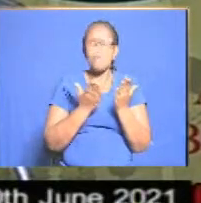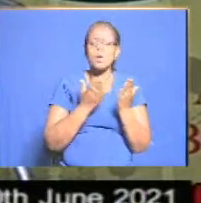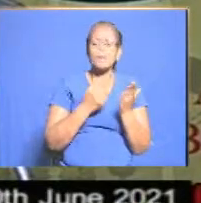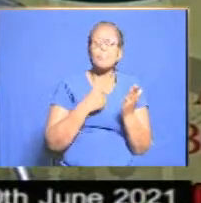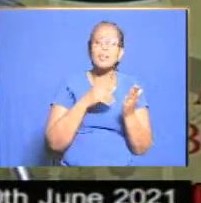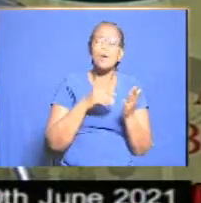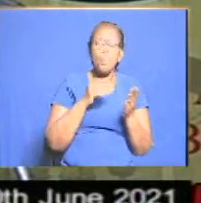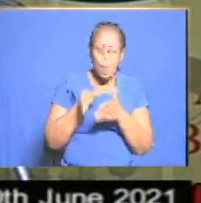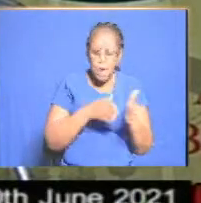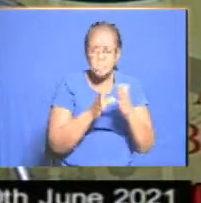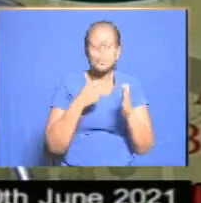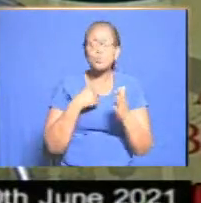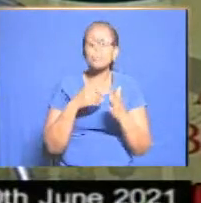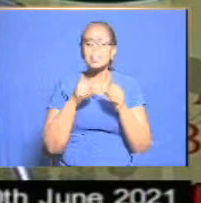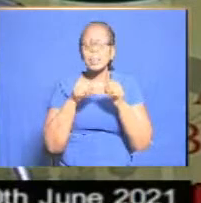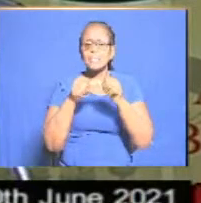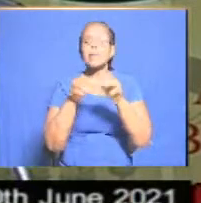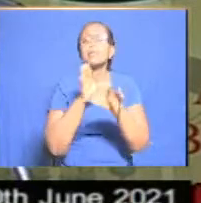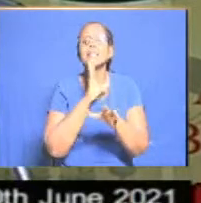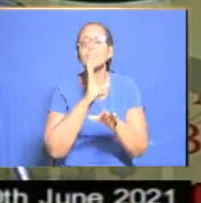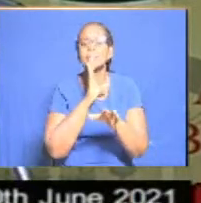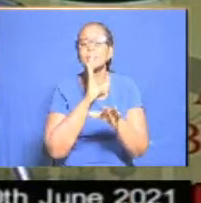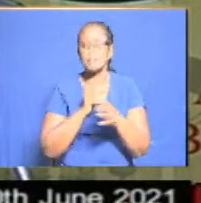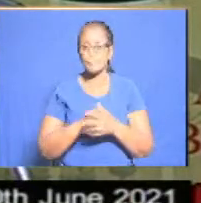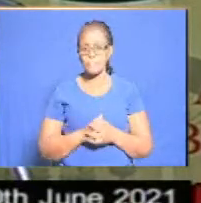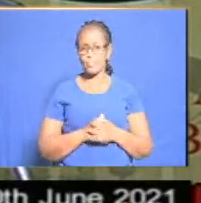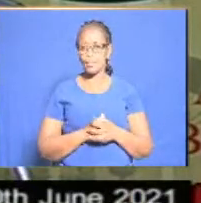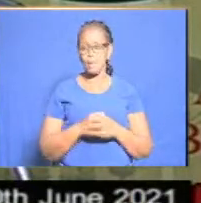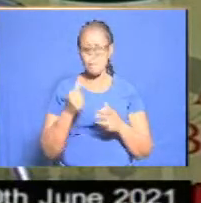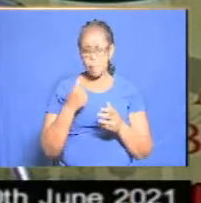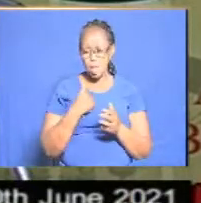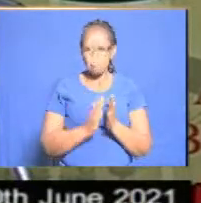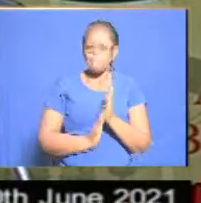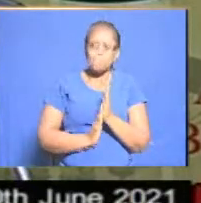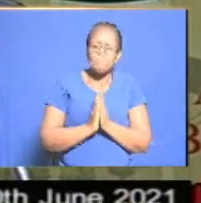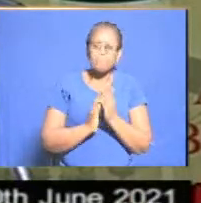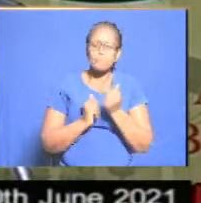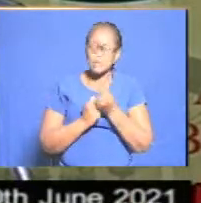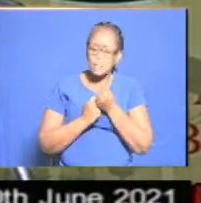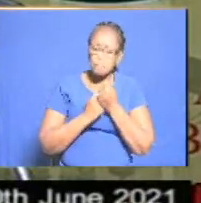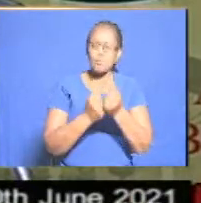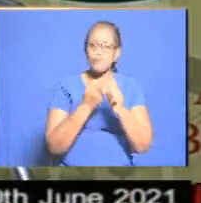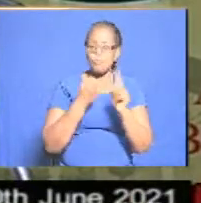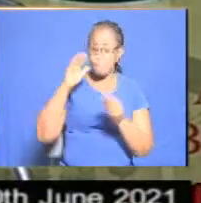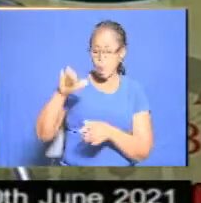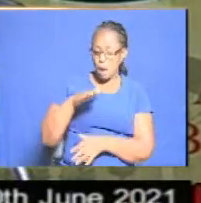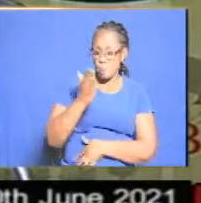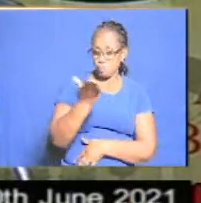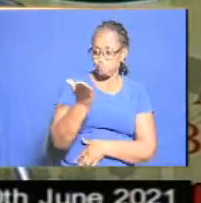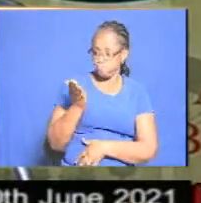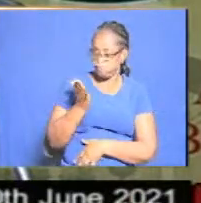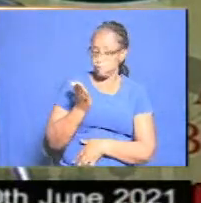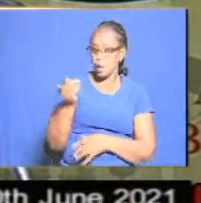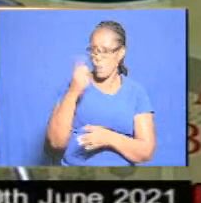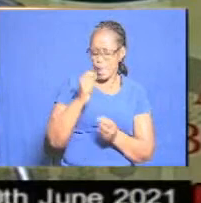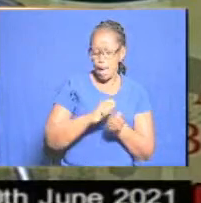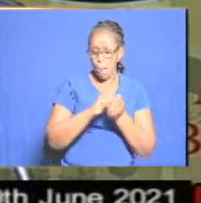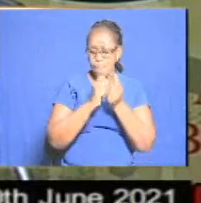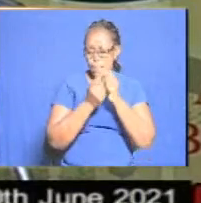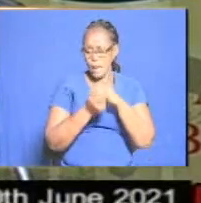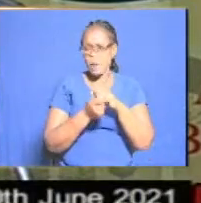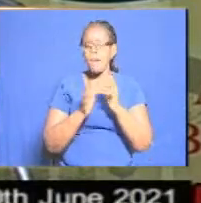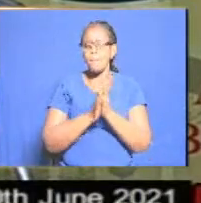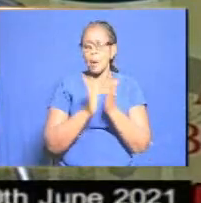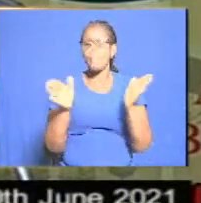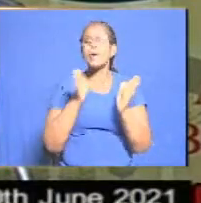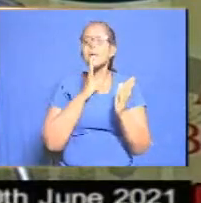indicators and sovereign credit rating. I look forward to support of the August House for the amendment of public debt ceiling set